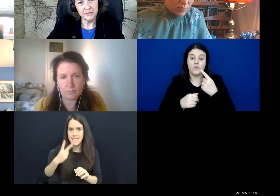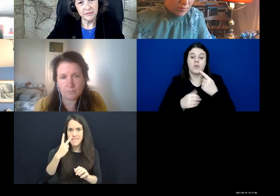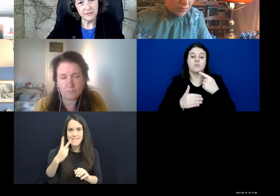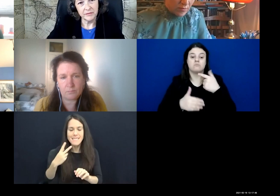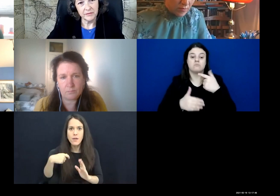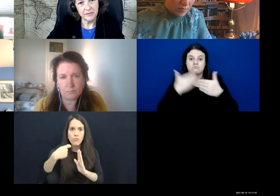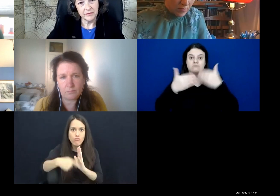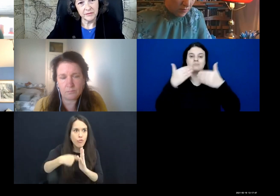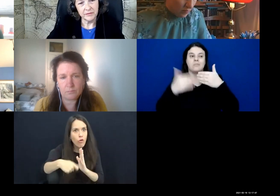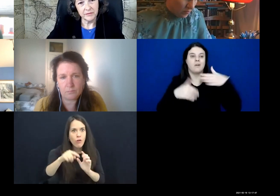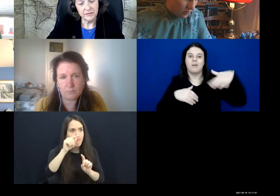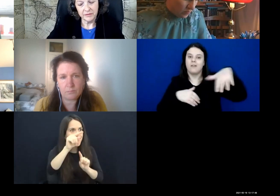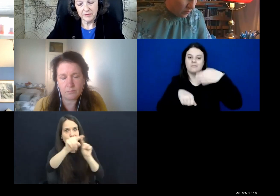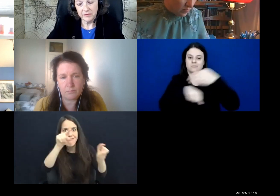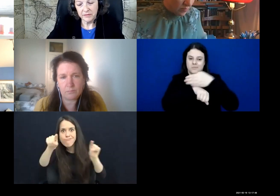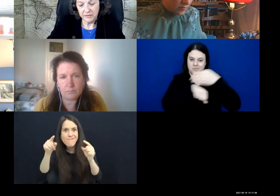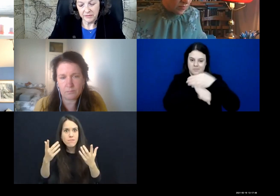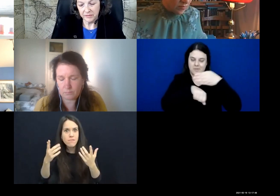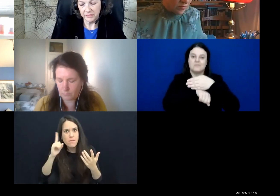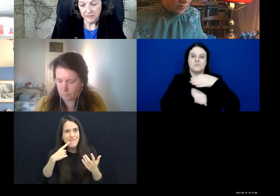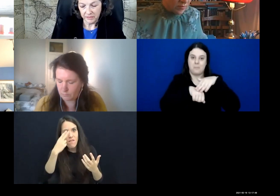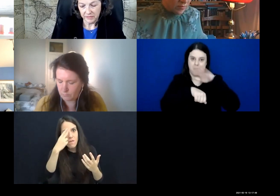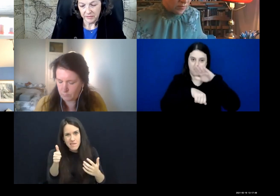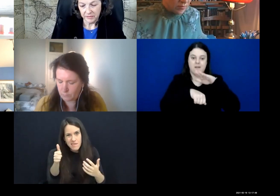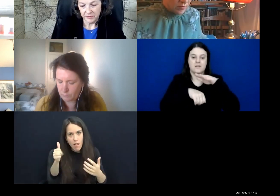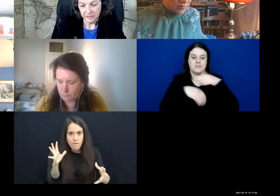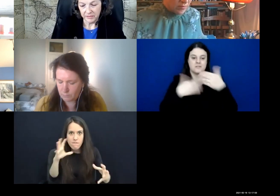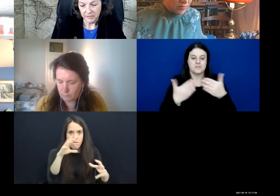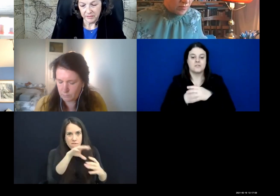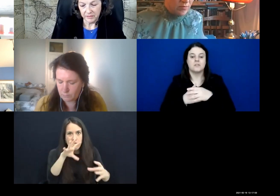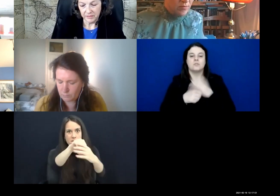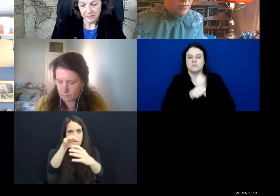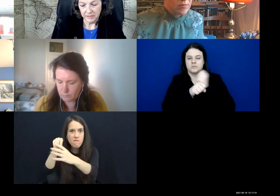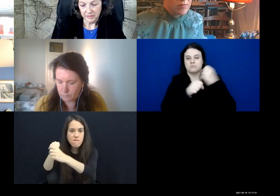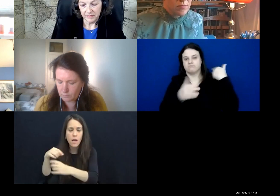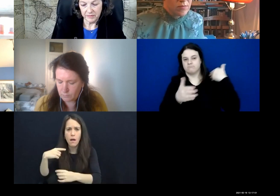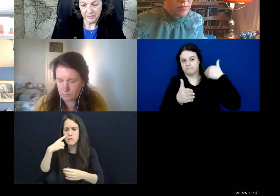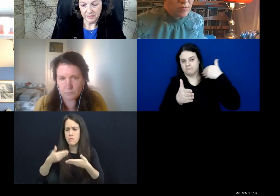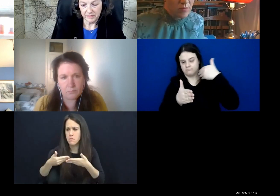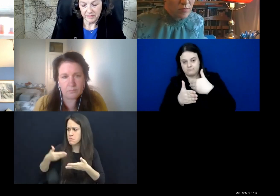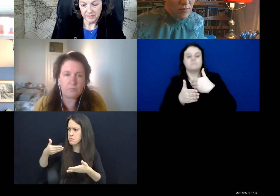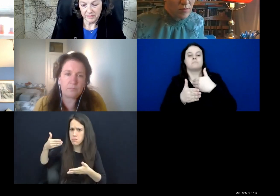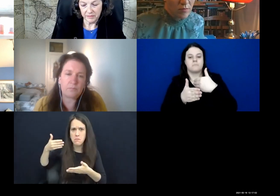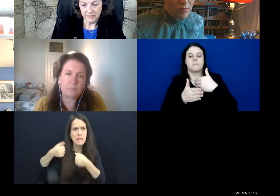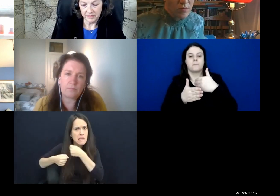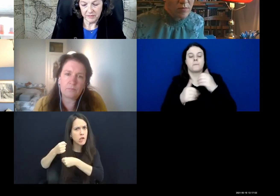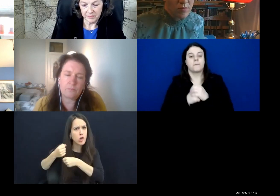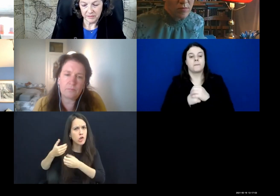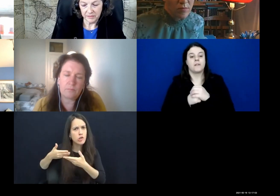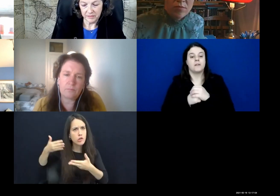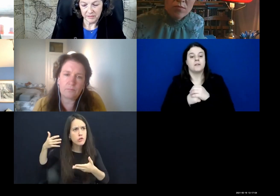people with deafblindness just in the past few years in some quite